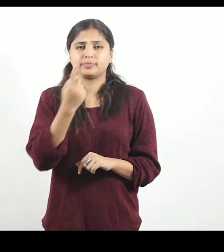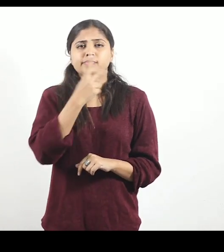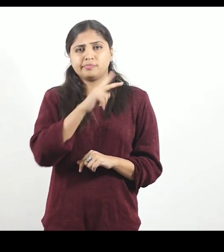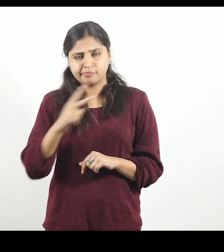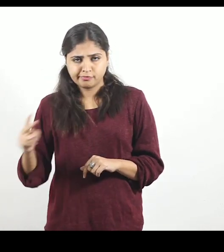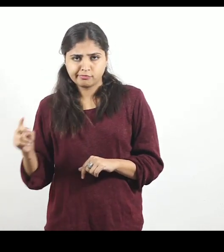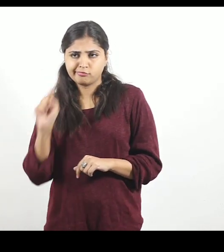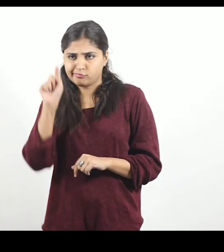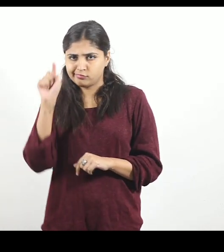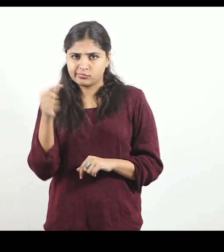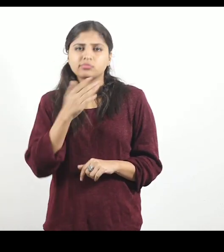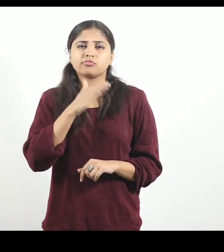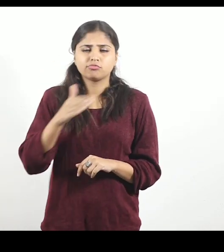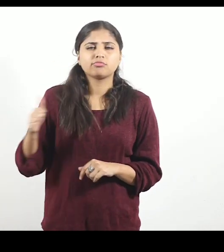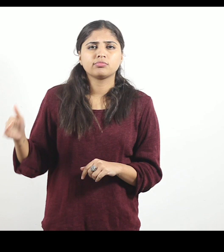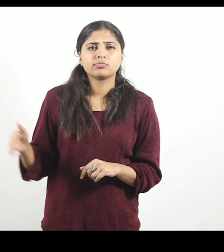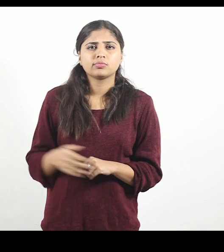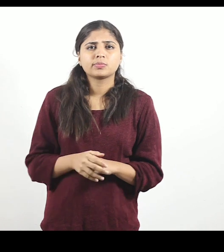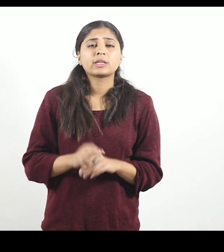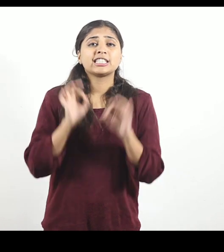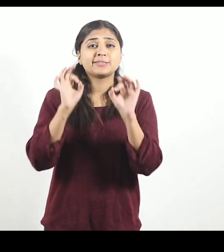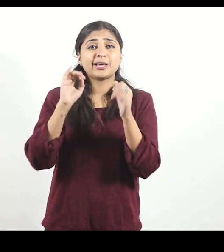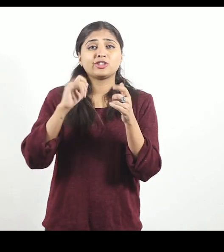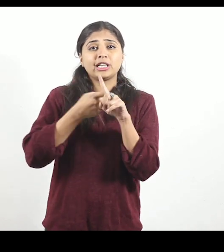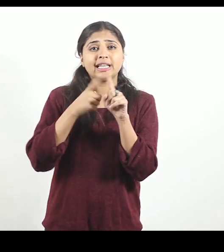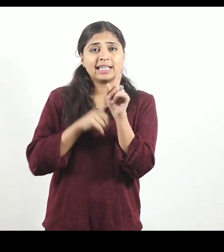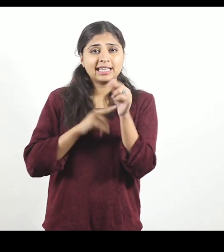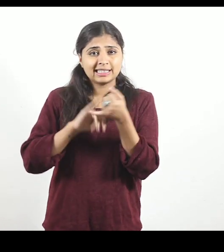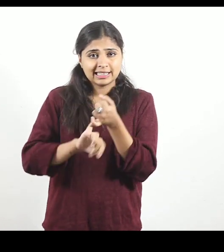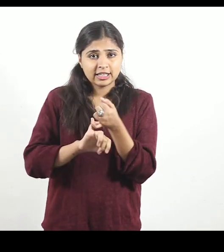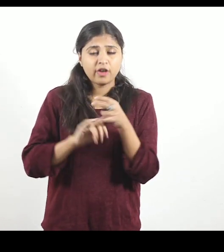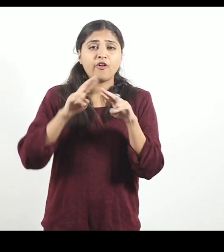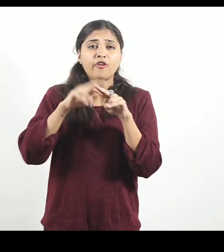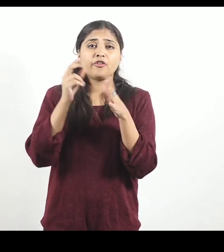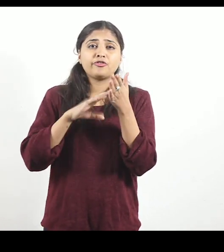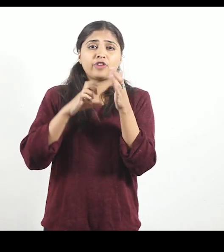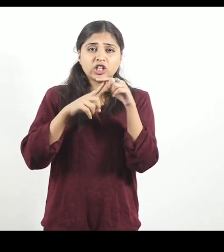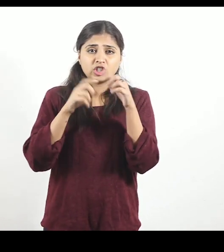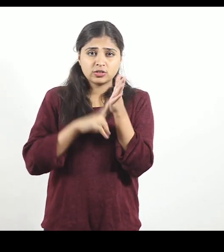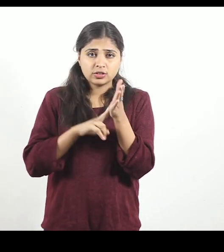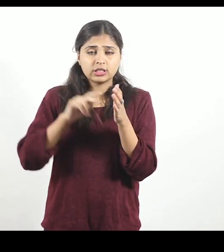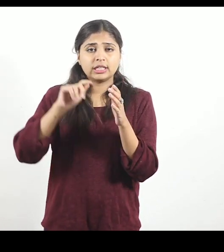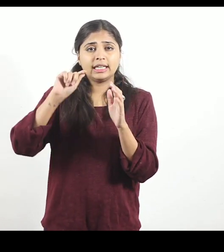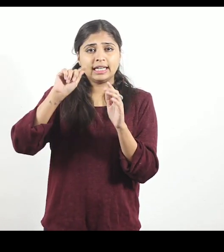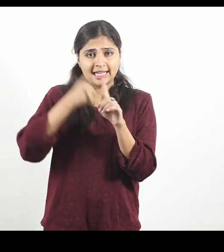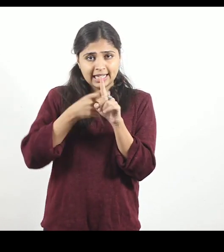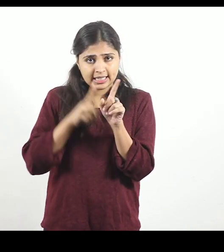keys, function keys, control keys, arrow keys, caps lock key, and so on.